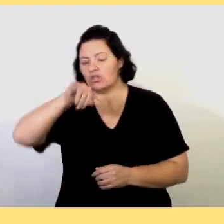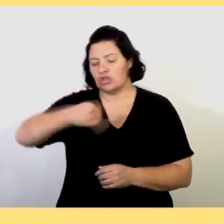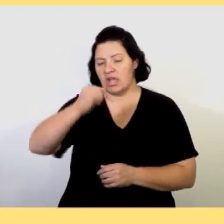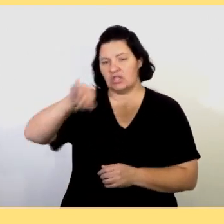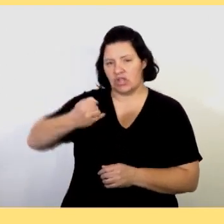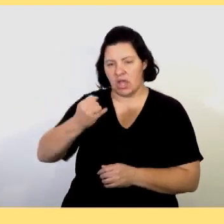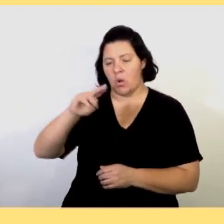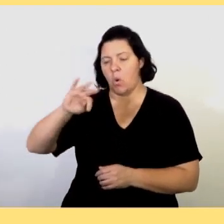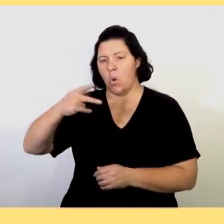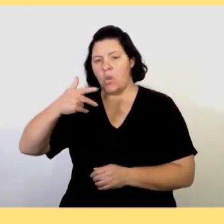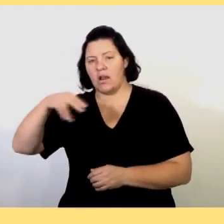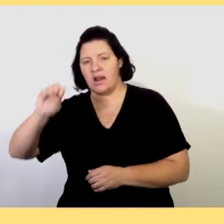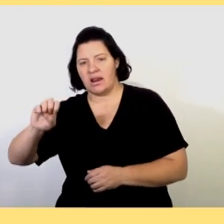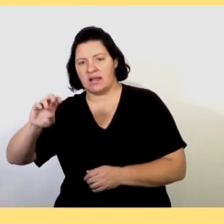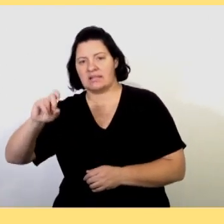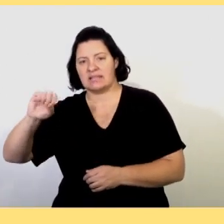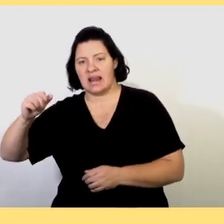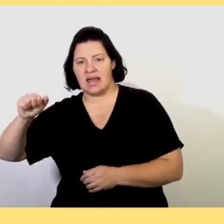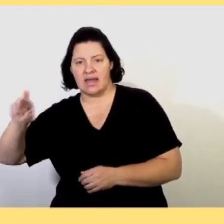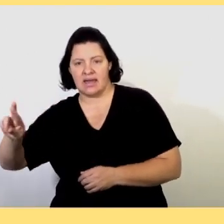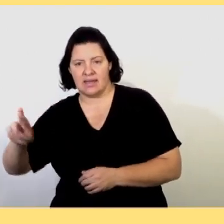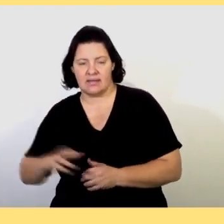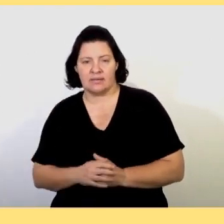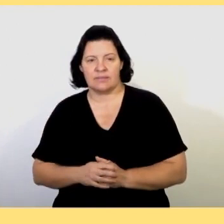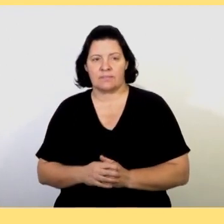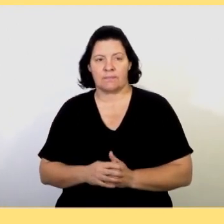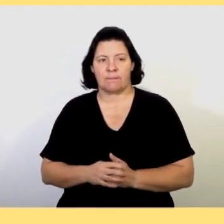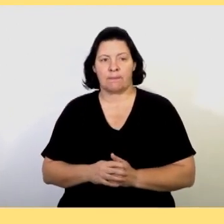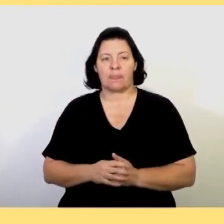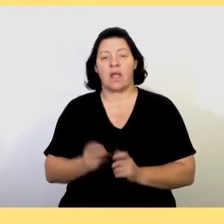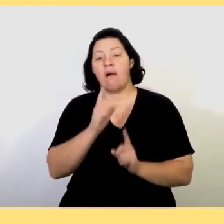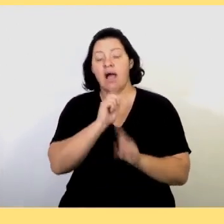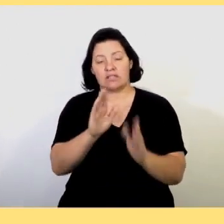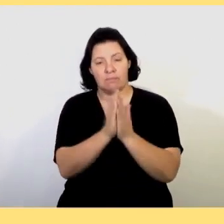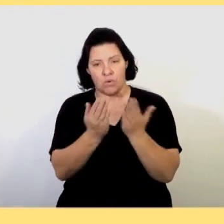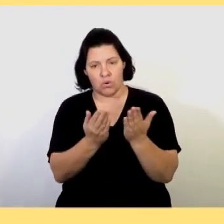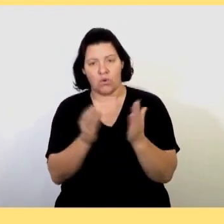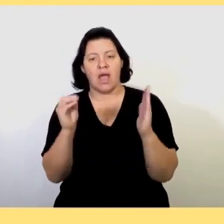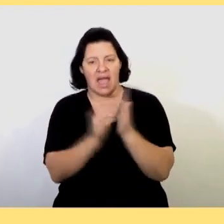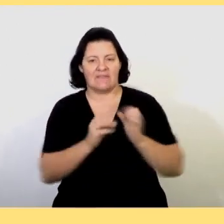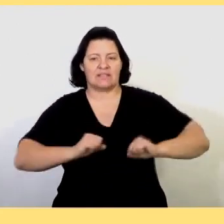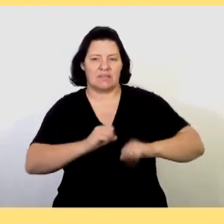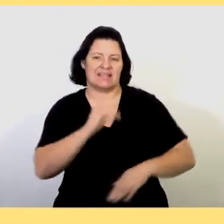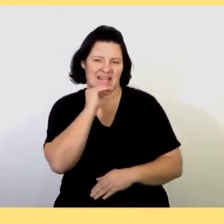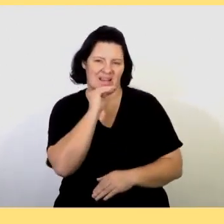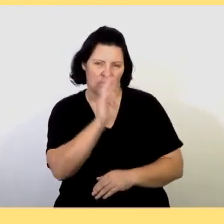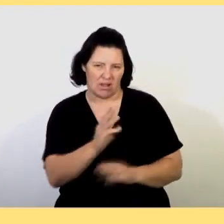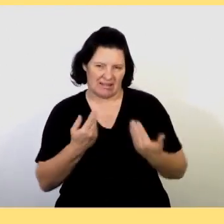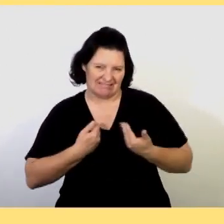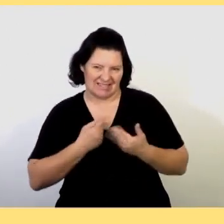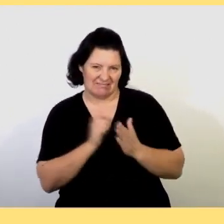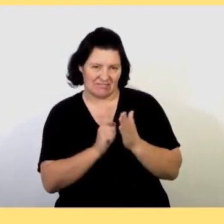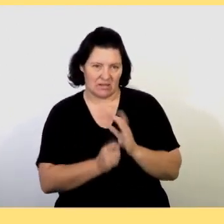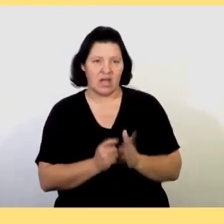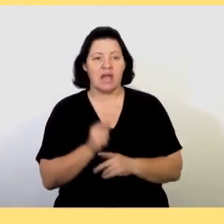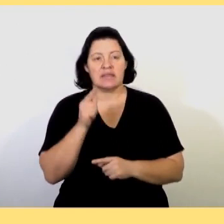paying? JJ Wholesalers. Okay. In your answer book, you will have enough space to write